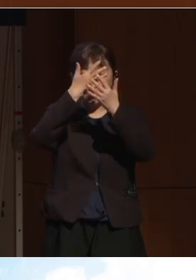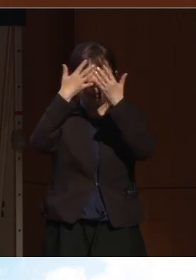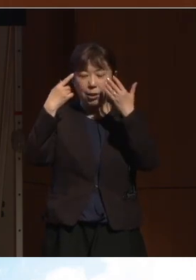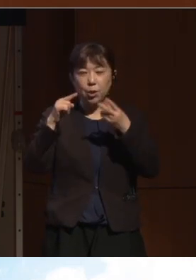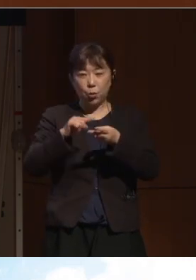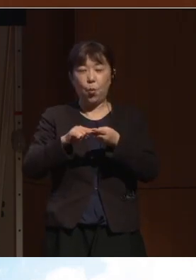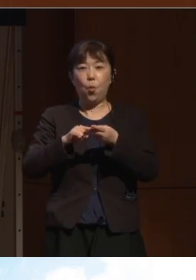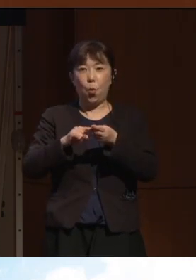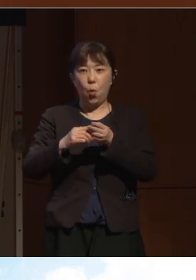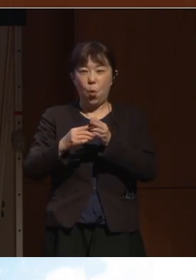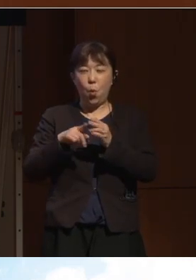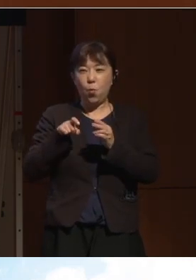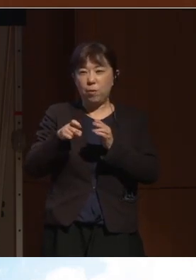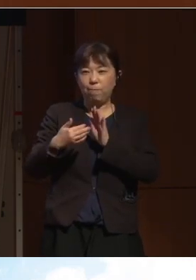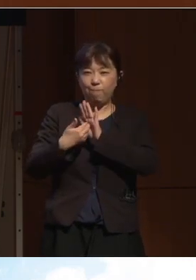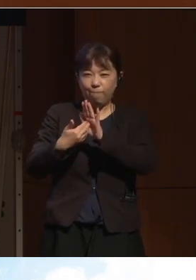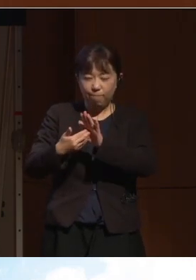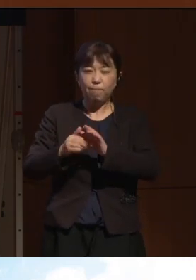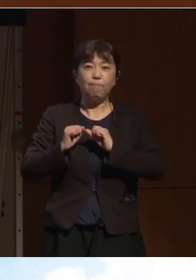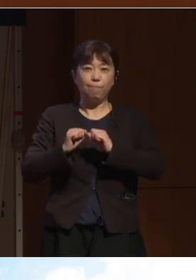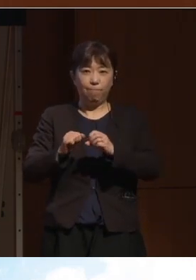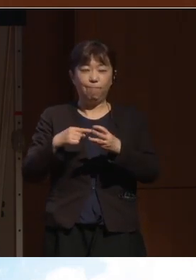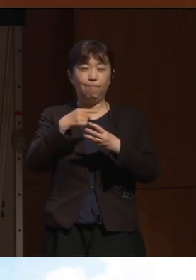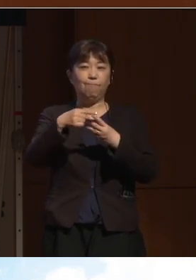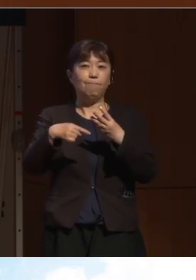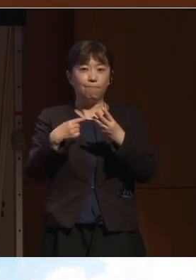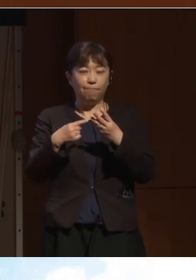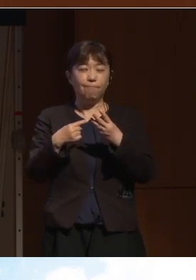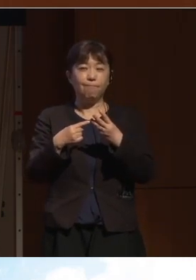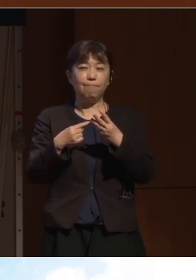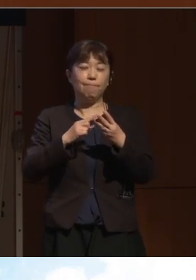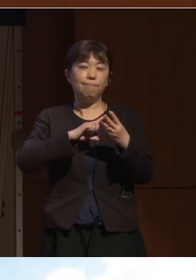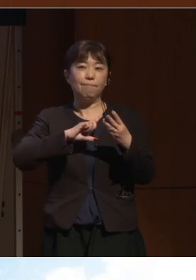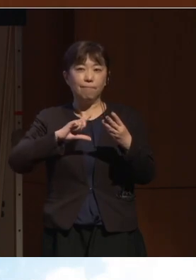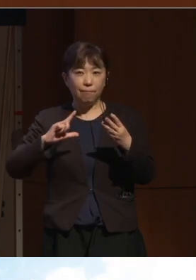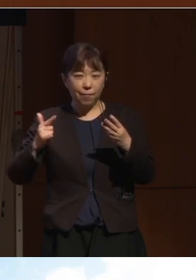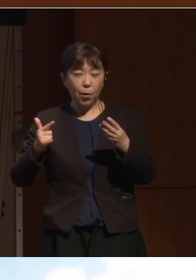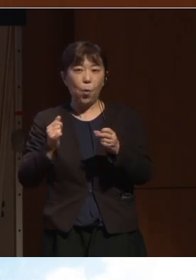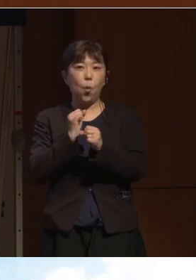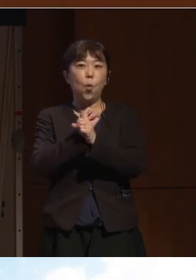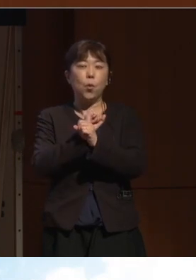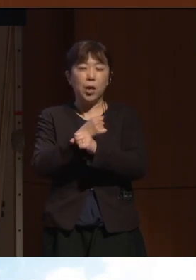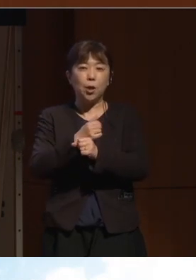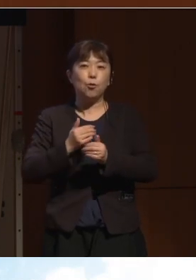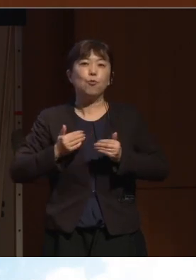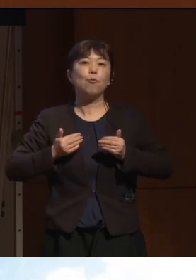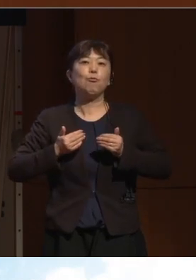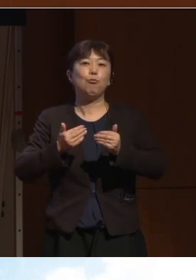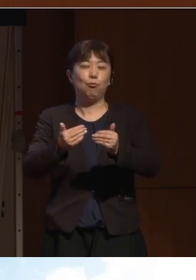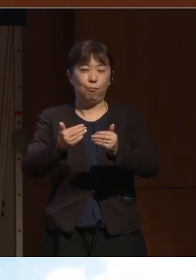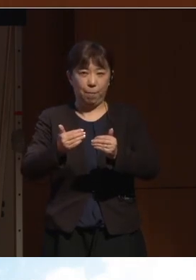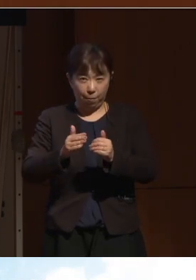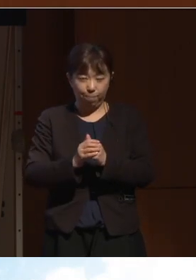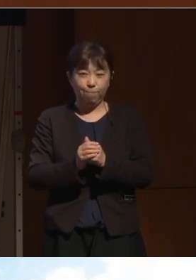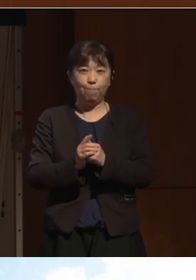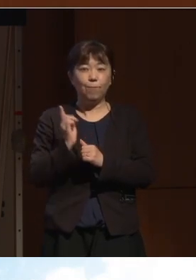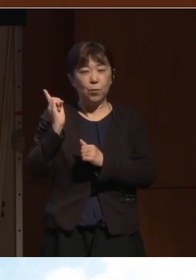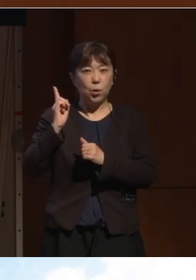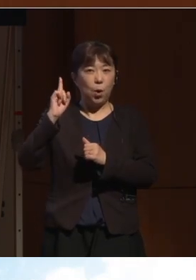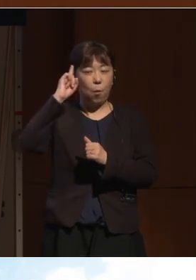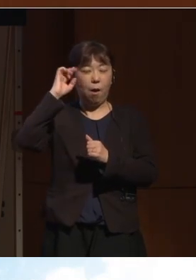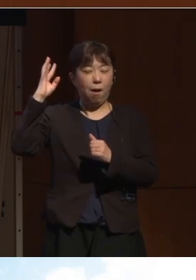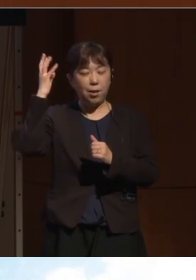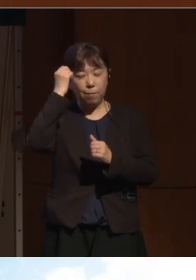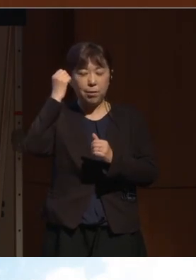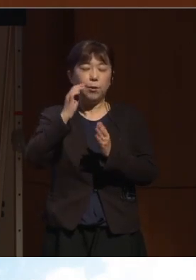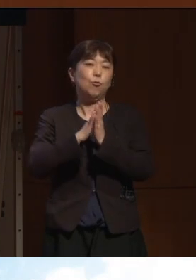there is a fuller message of congratulations from Patrick in the anniversary booklet, and I'd encourage you all to read that.